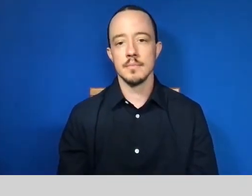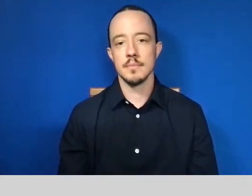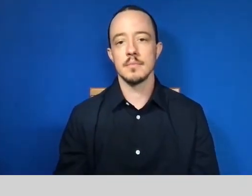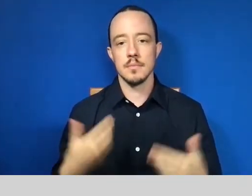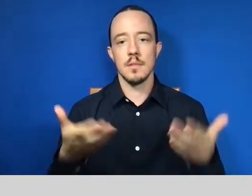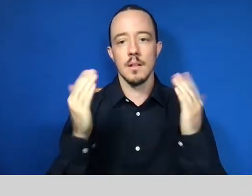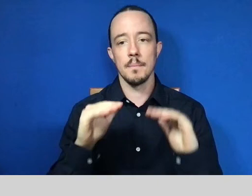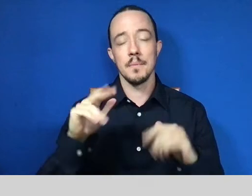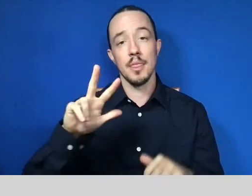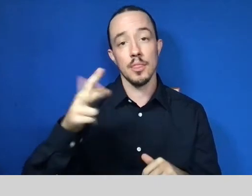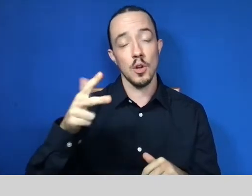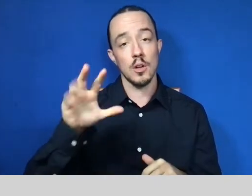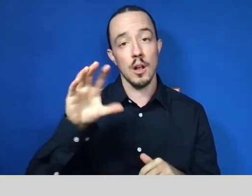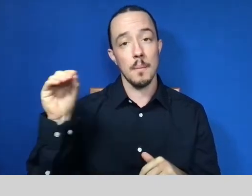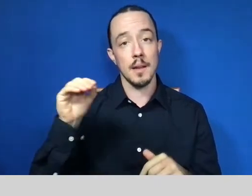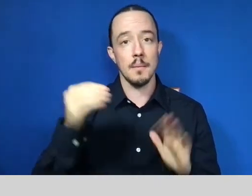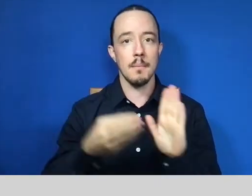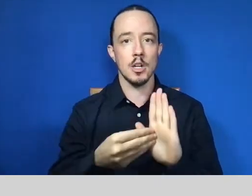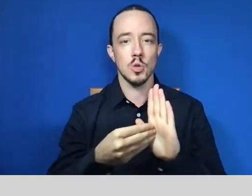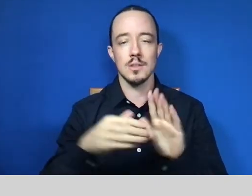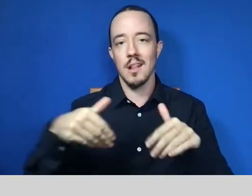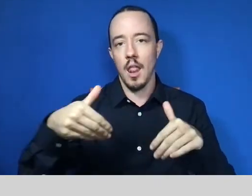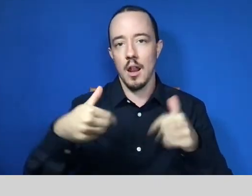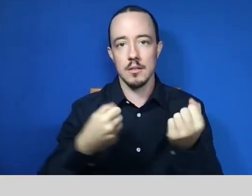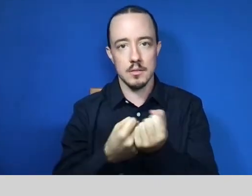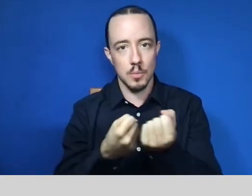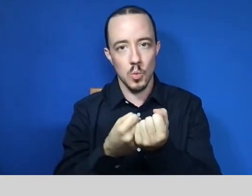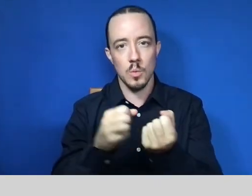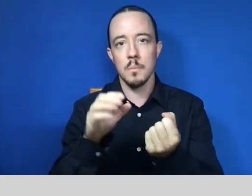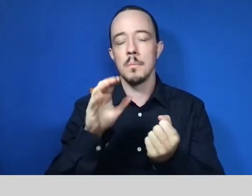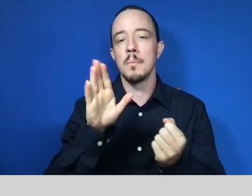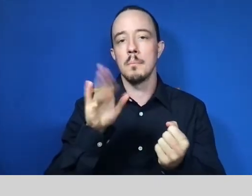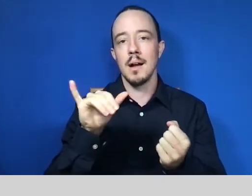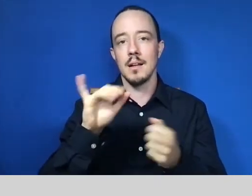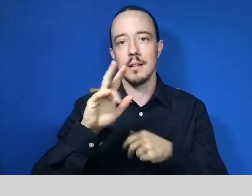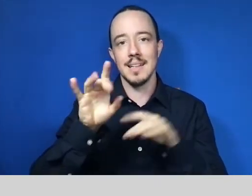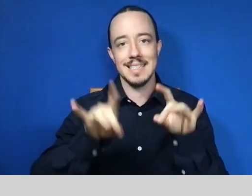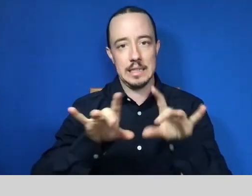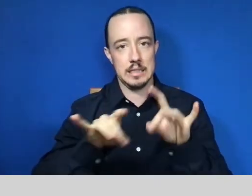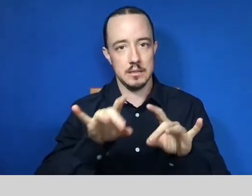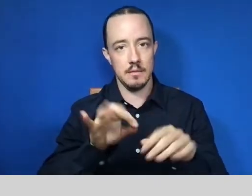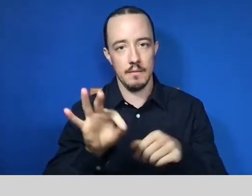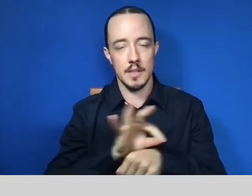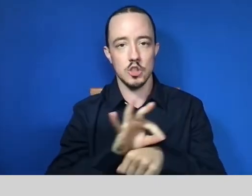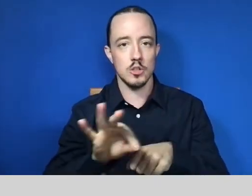Third-party models that were not yet supported by type hints.